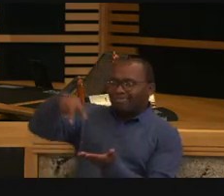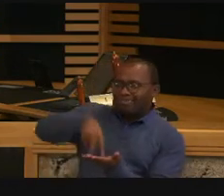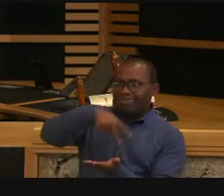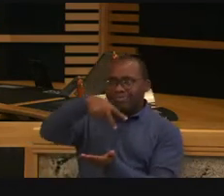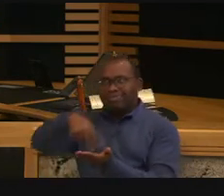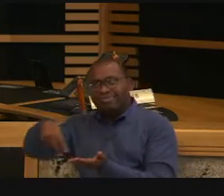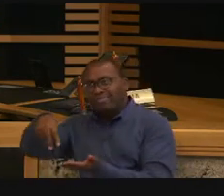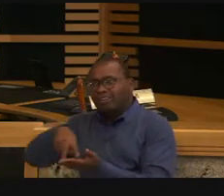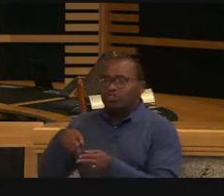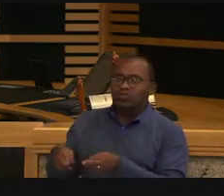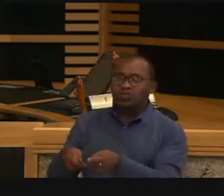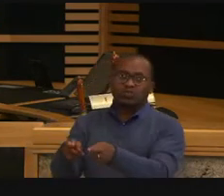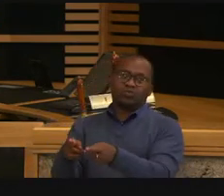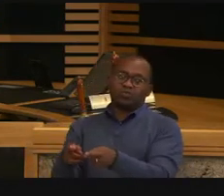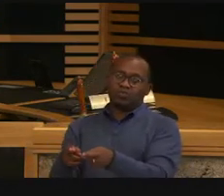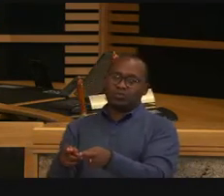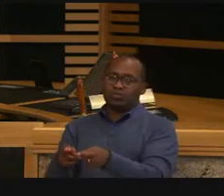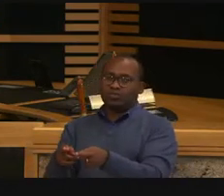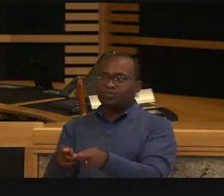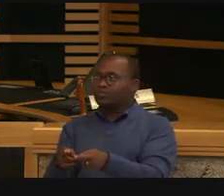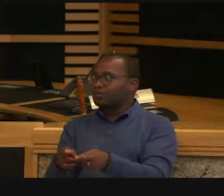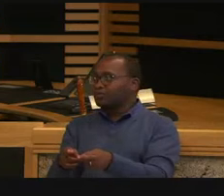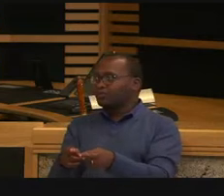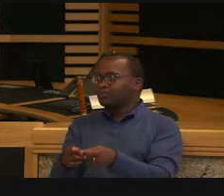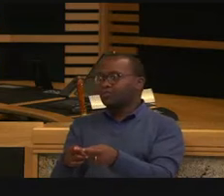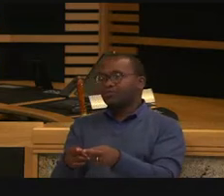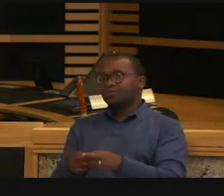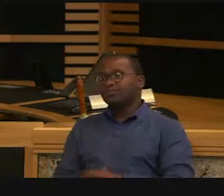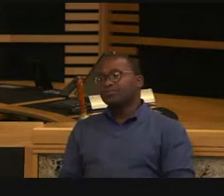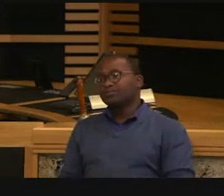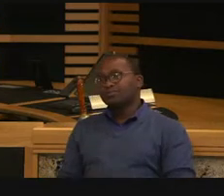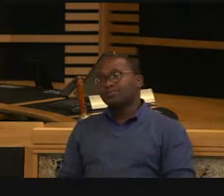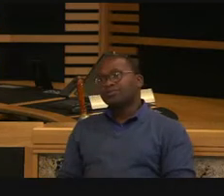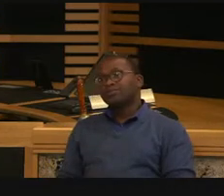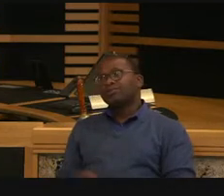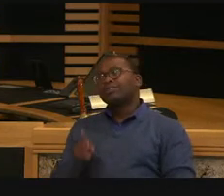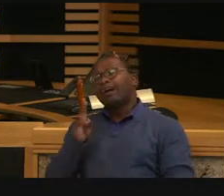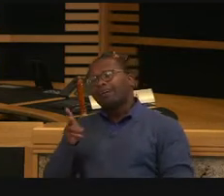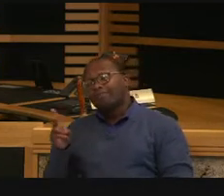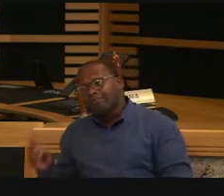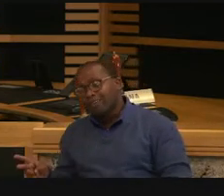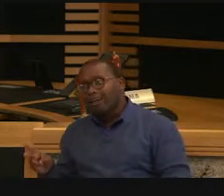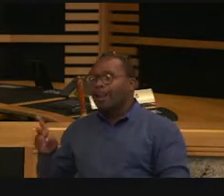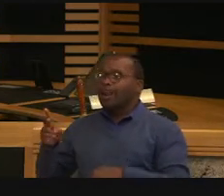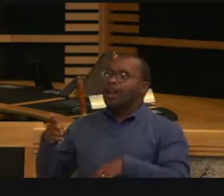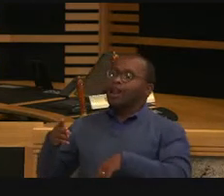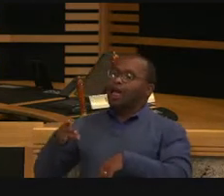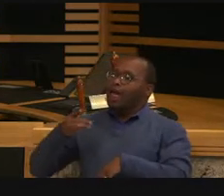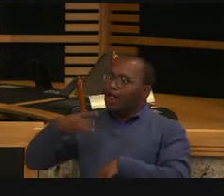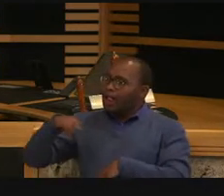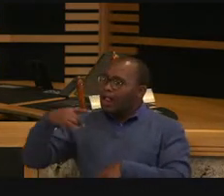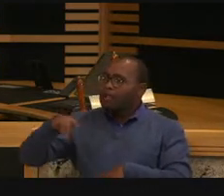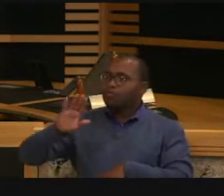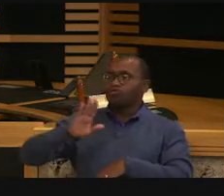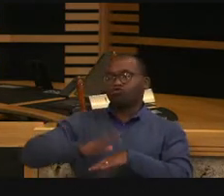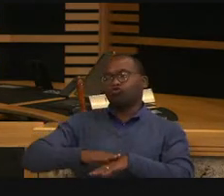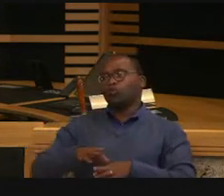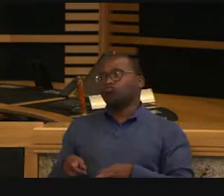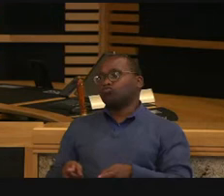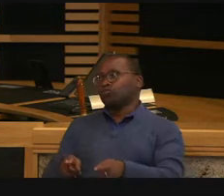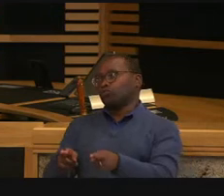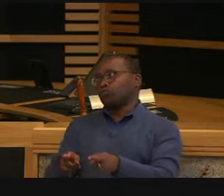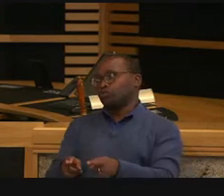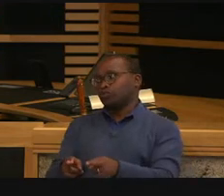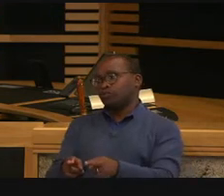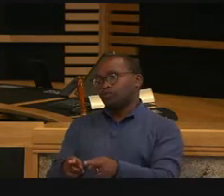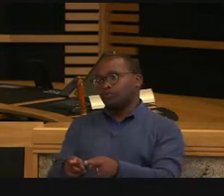and distracted walking. Also to mention stray animals. The report points to a lack of integrated